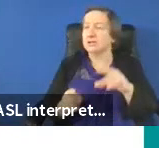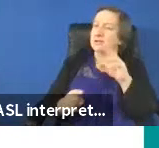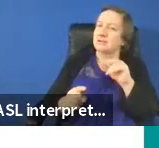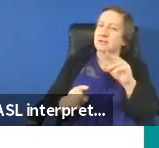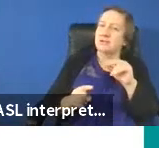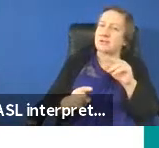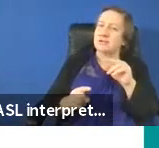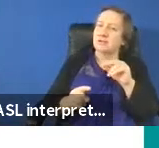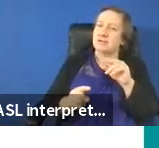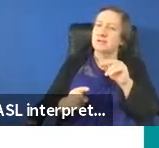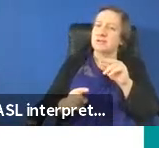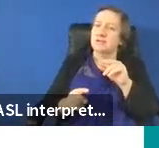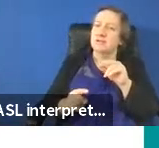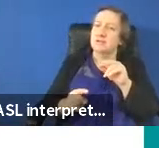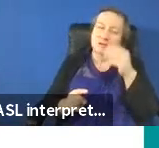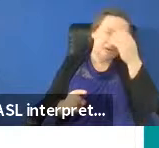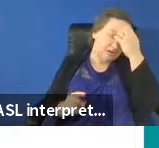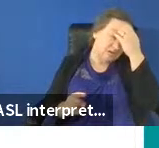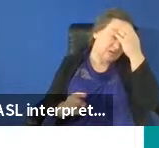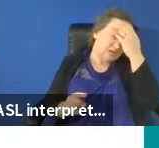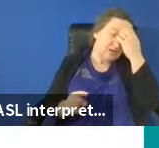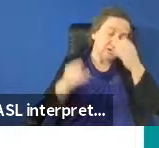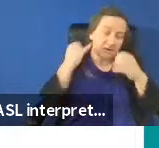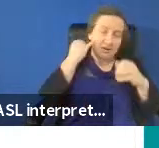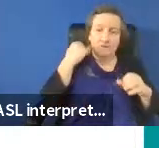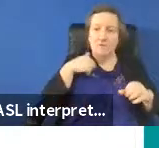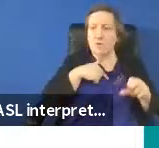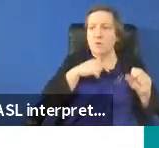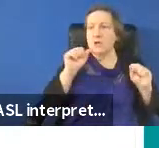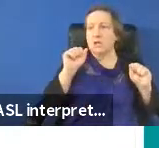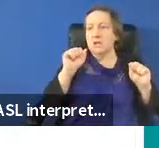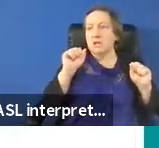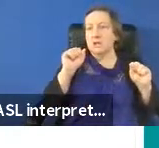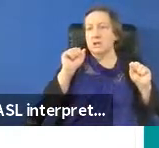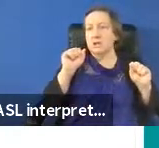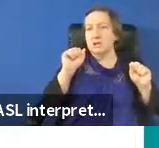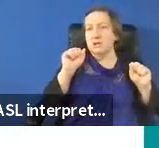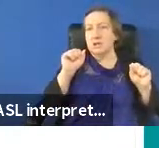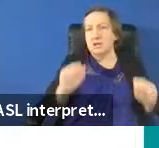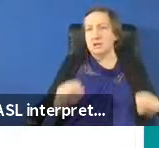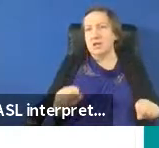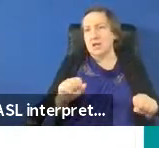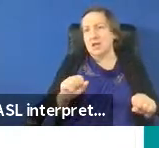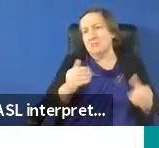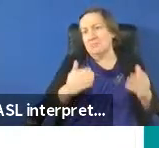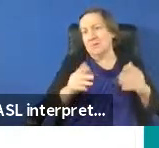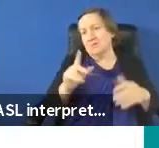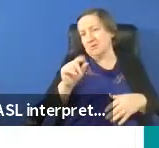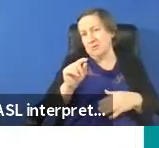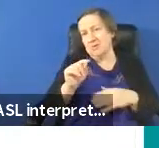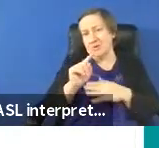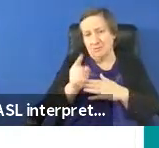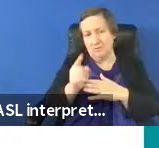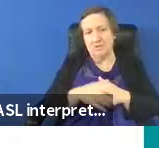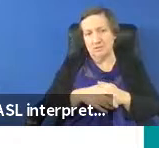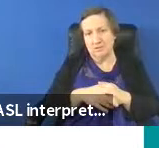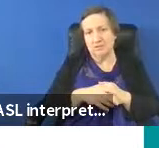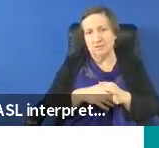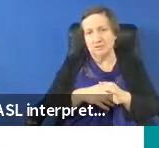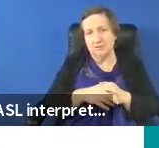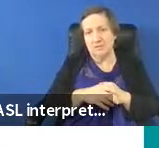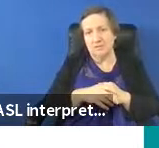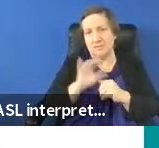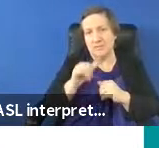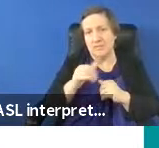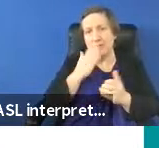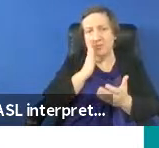No, thank you. If we could go for 20 minutes, that